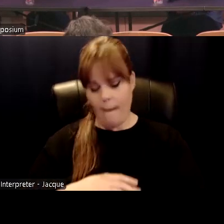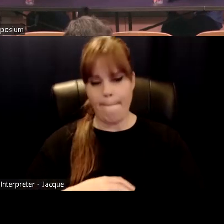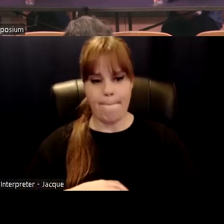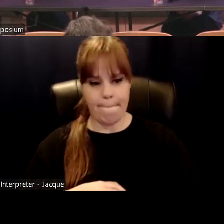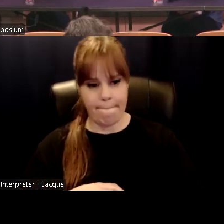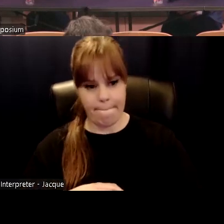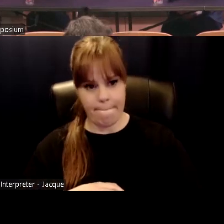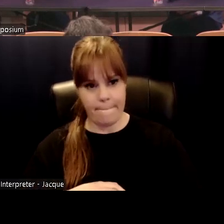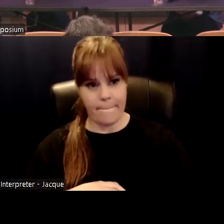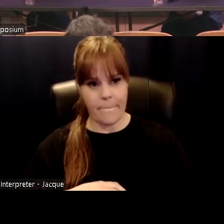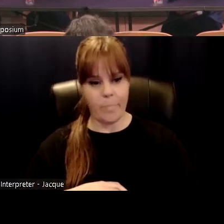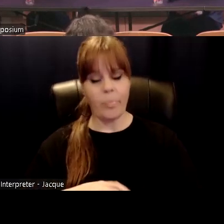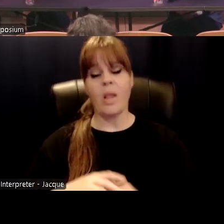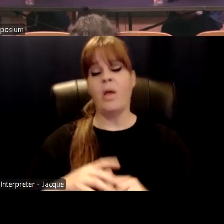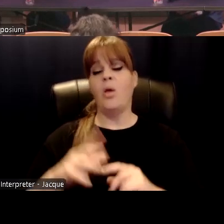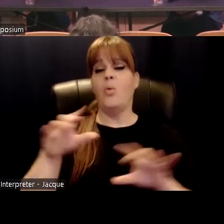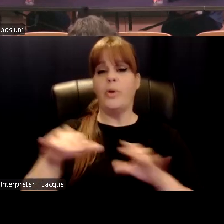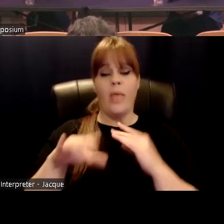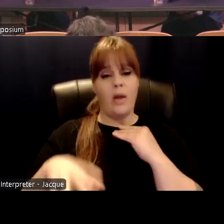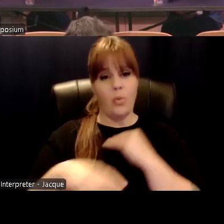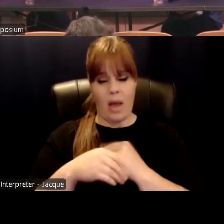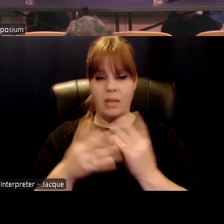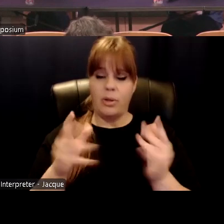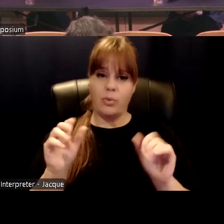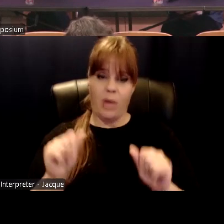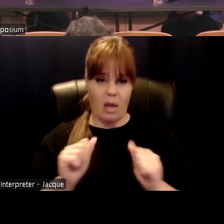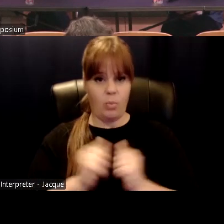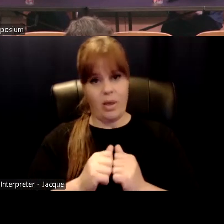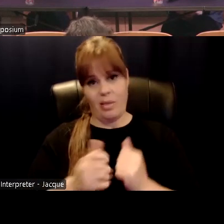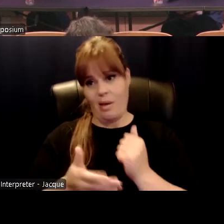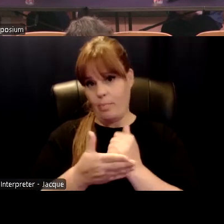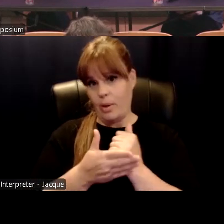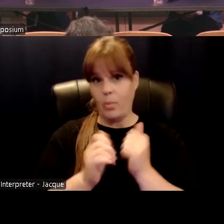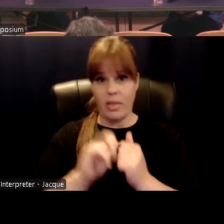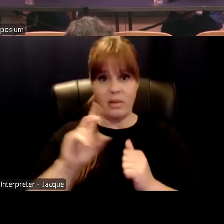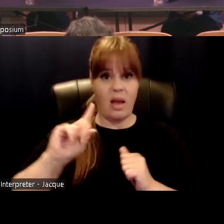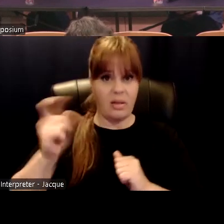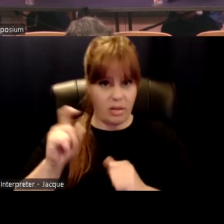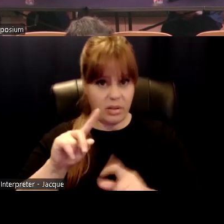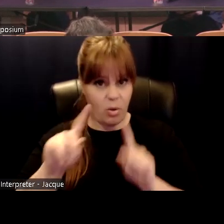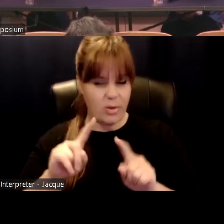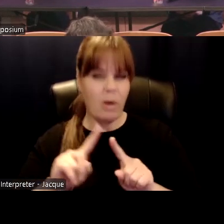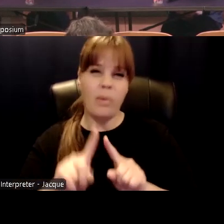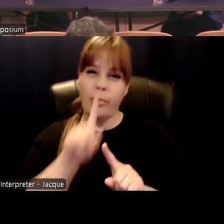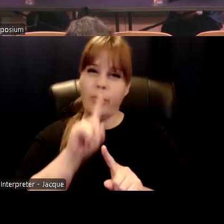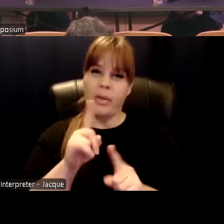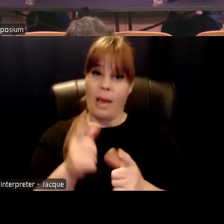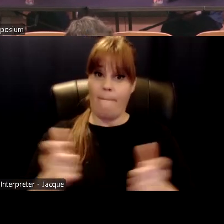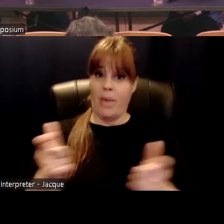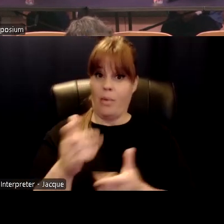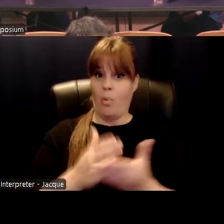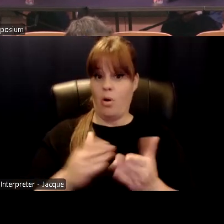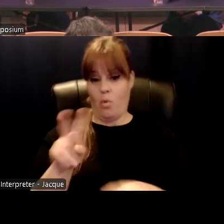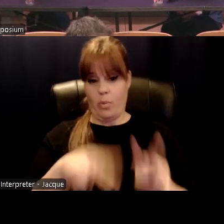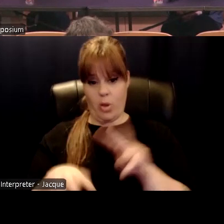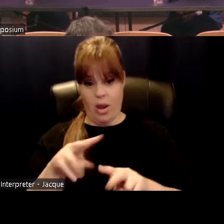that to add as much as we can to help physicians with diagnostic questions, but really a big part of what we look at being in a rehabilitation medicine